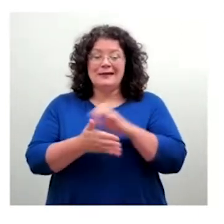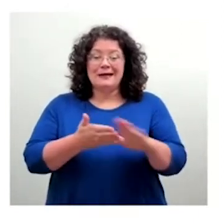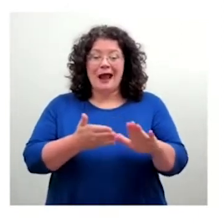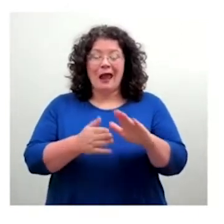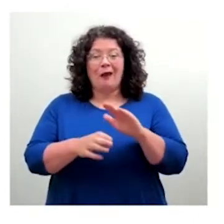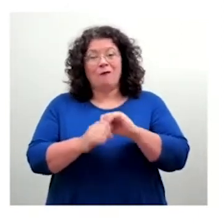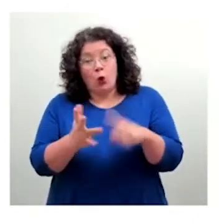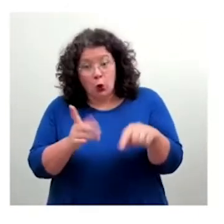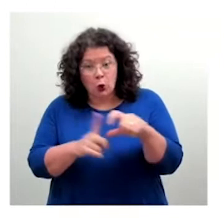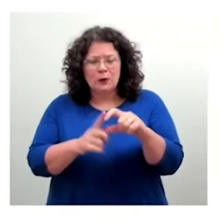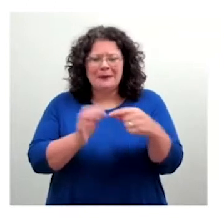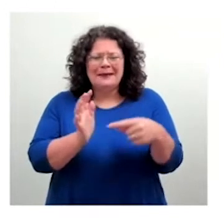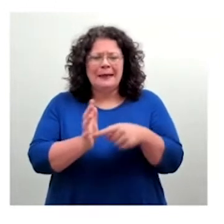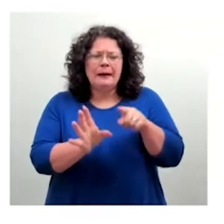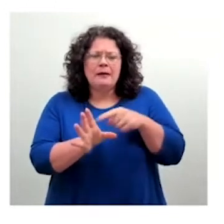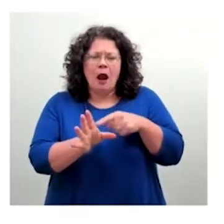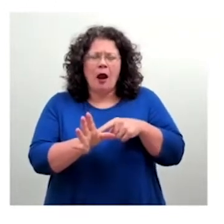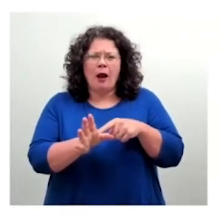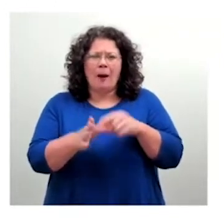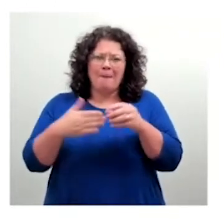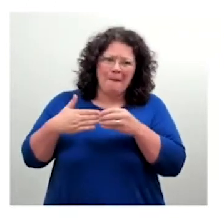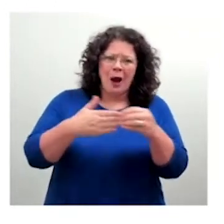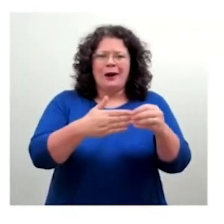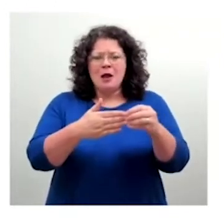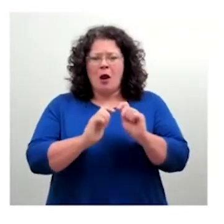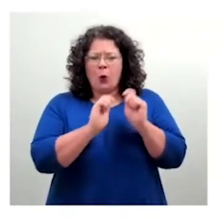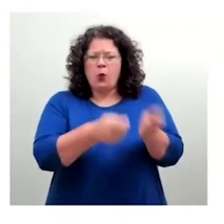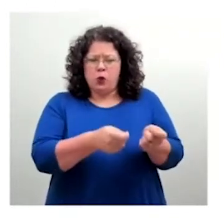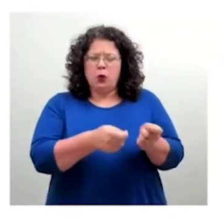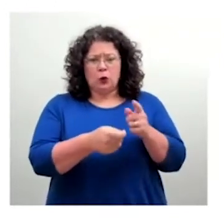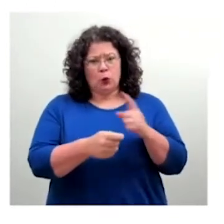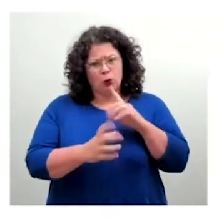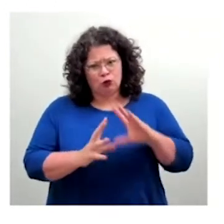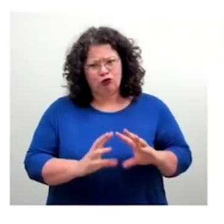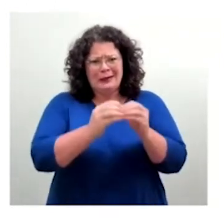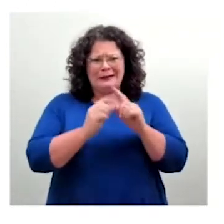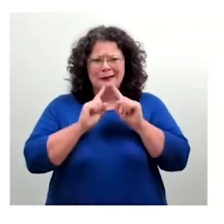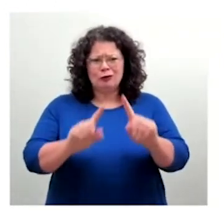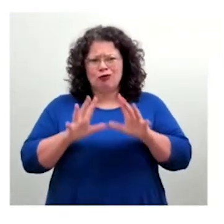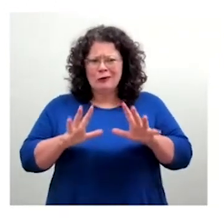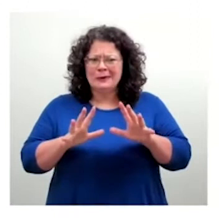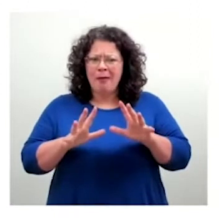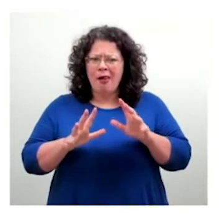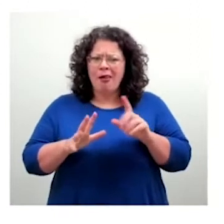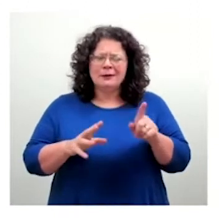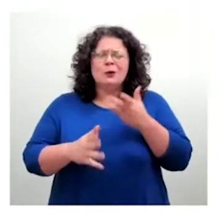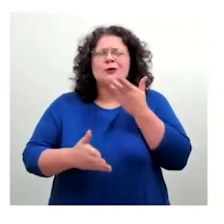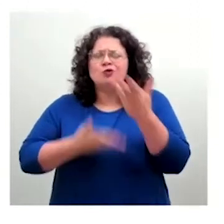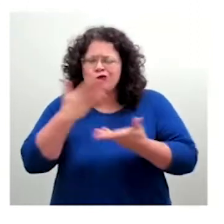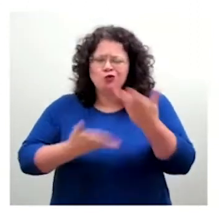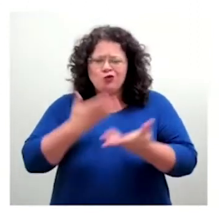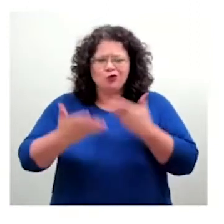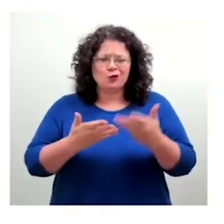you, Jarnail, are going to be showing us about Soundscape, and we had this discussion. I'm just going to tell people that Teams is in mono,